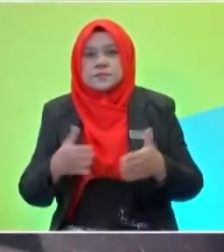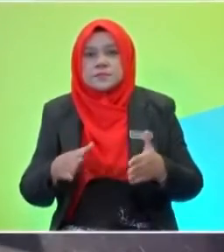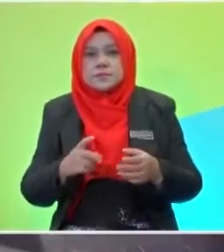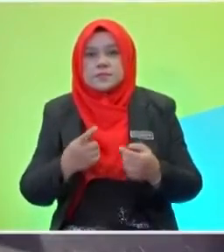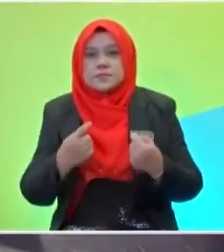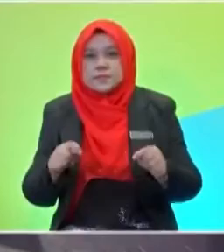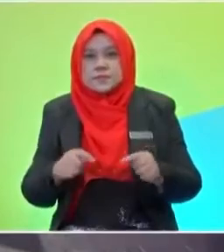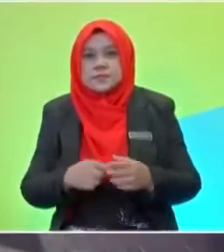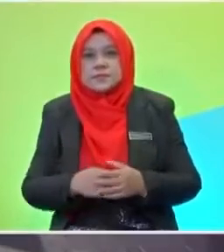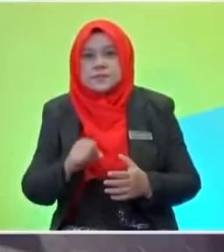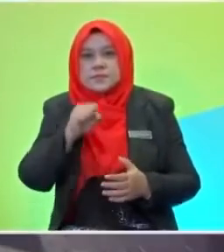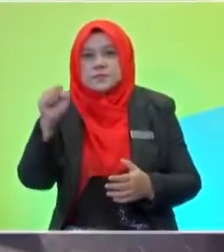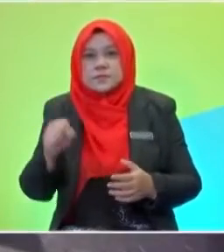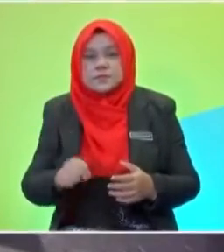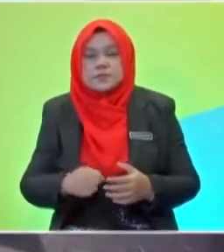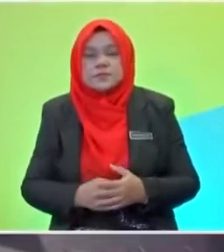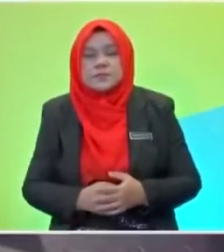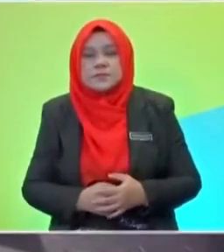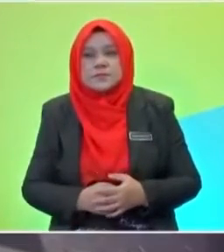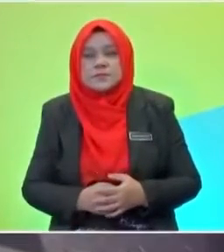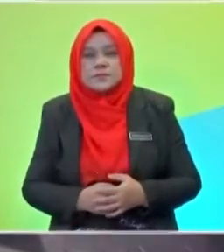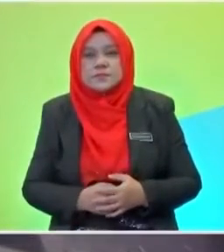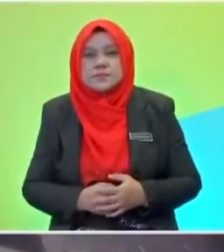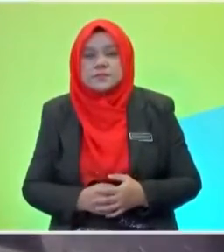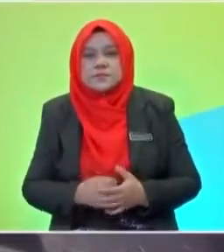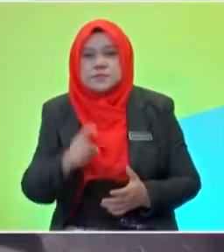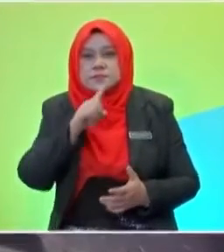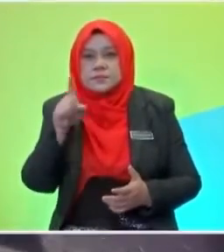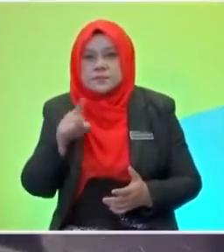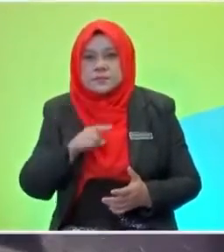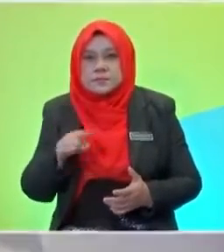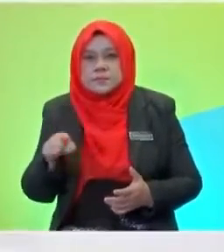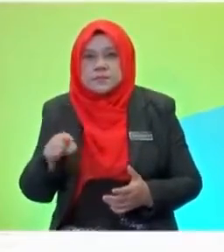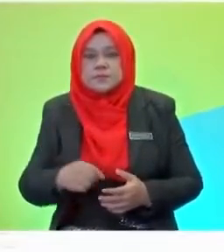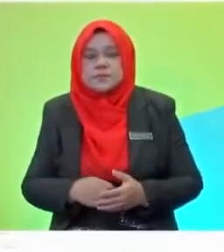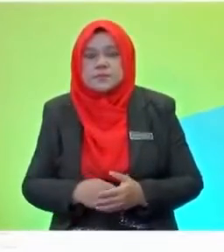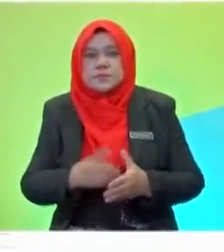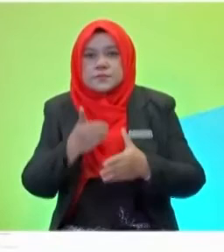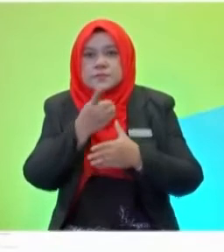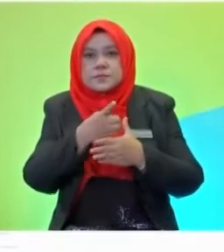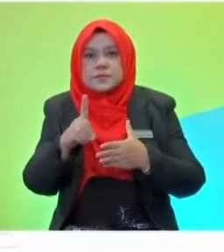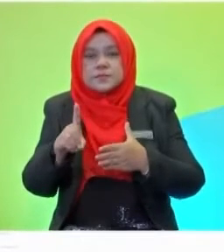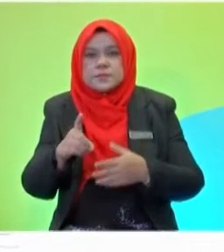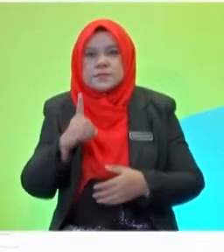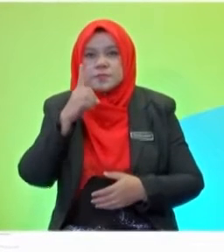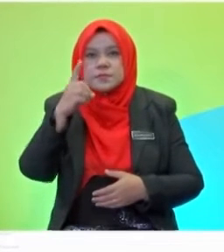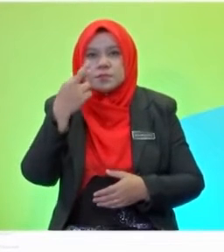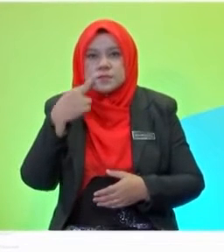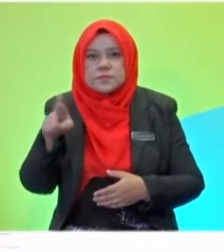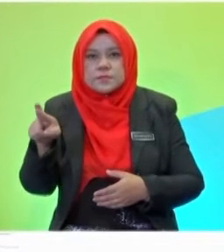the kids with some questions. Okay, get ready, everybody. All so right, the last Zach, one. Divided with?